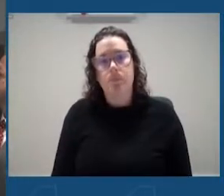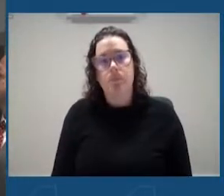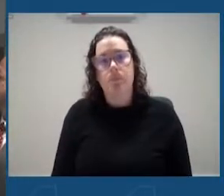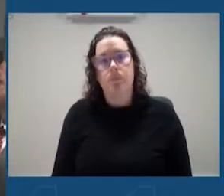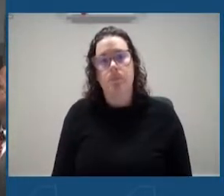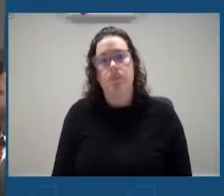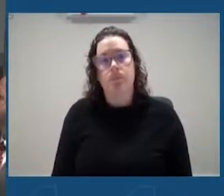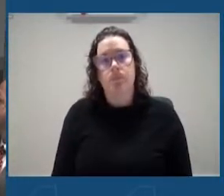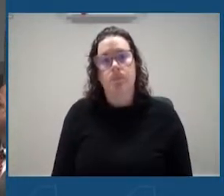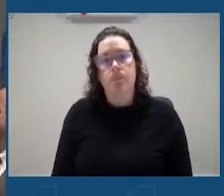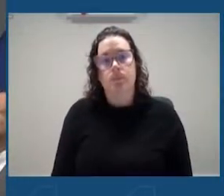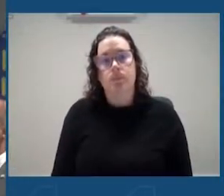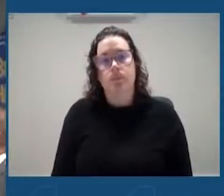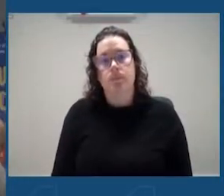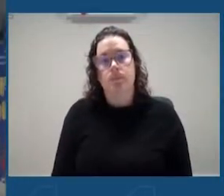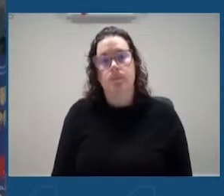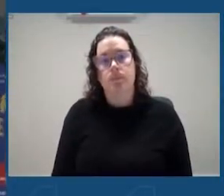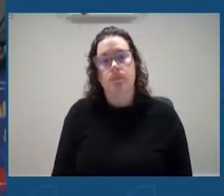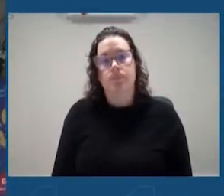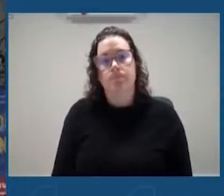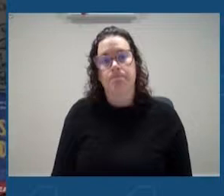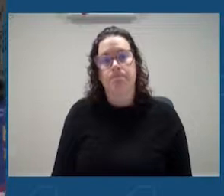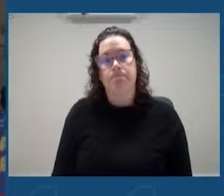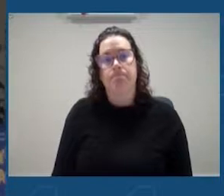Let's release.